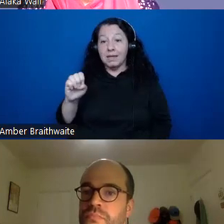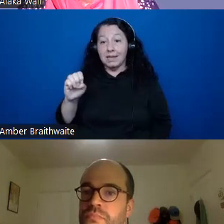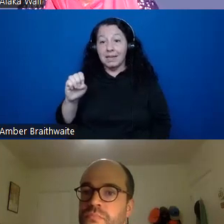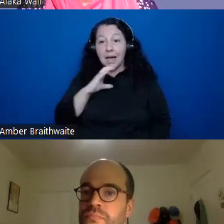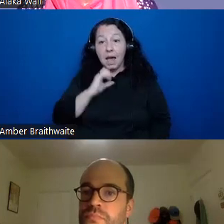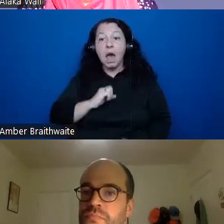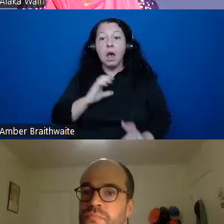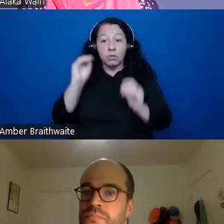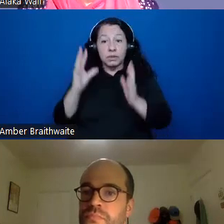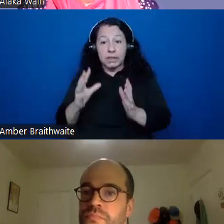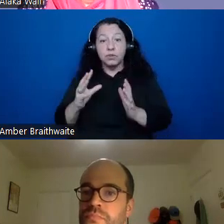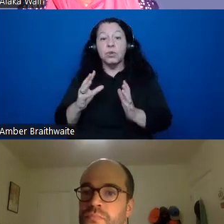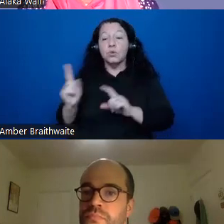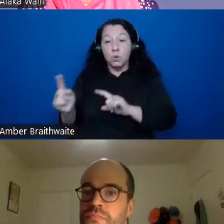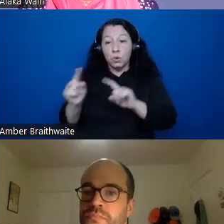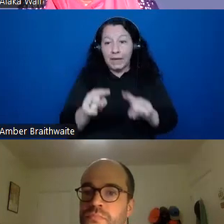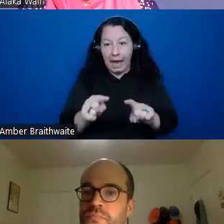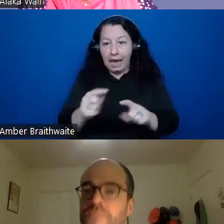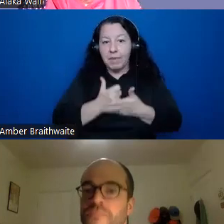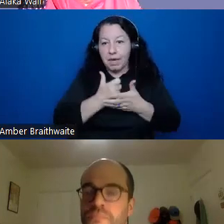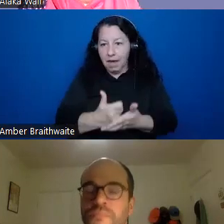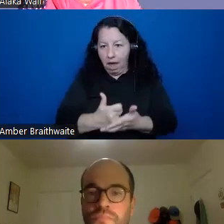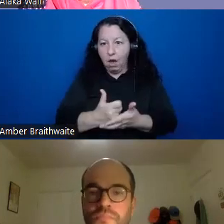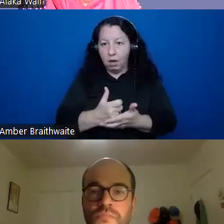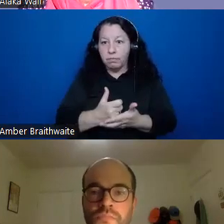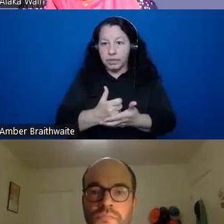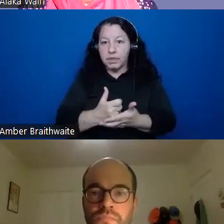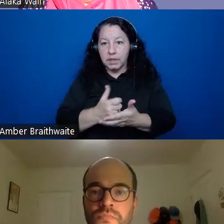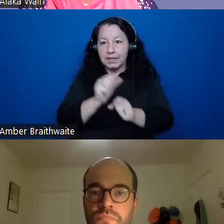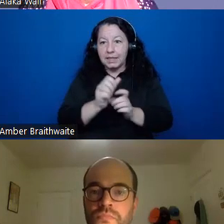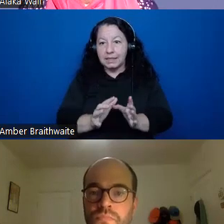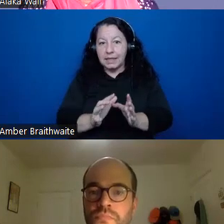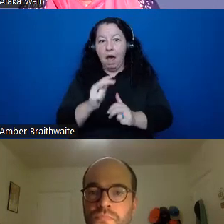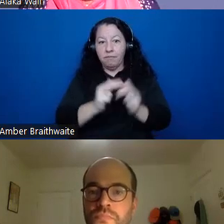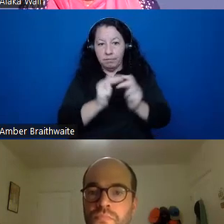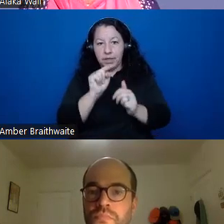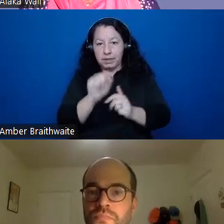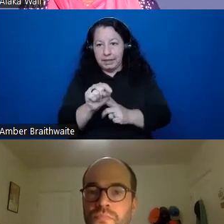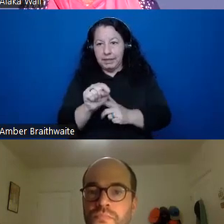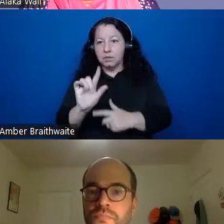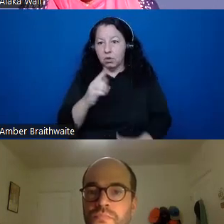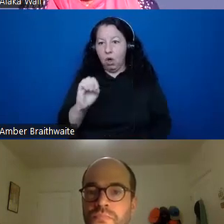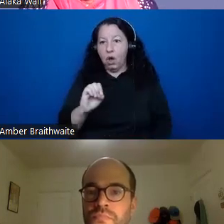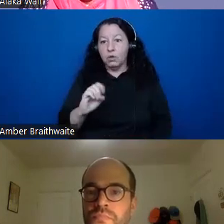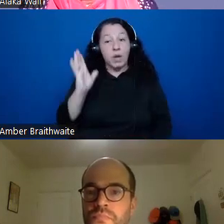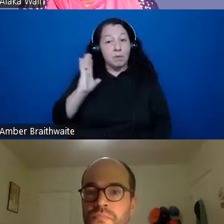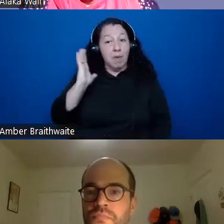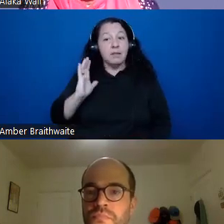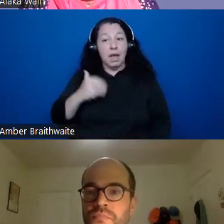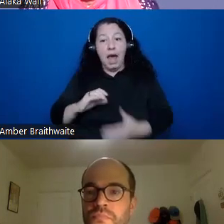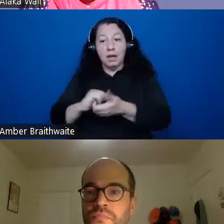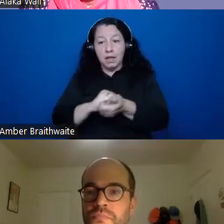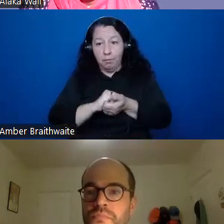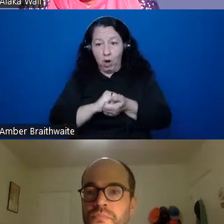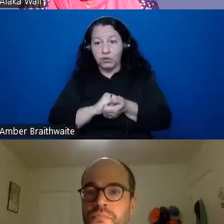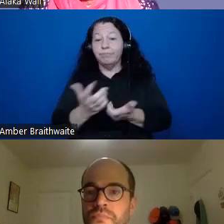that time make that lodge. So, even back then there was that collaboration. And so, but on the outside